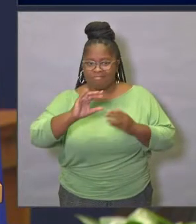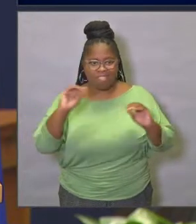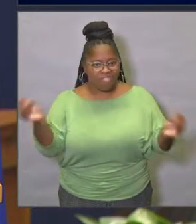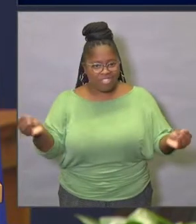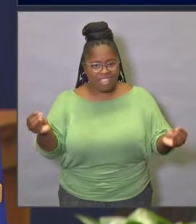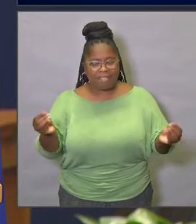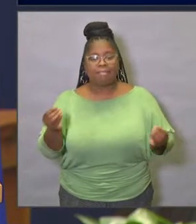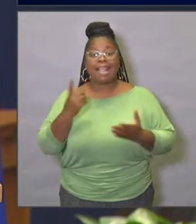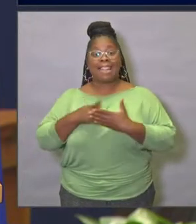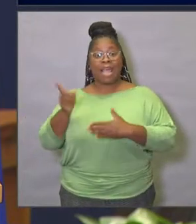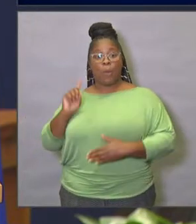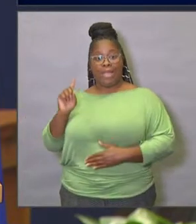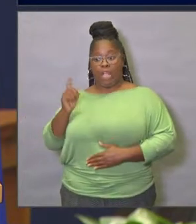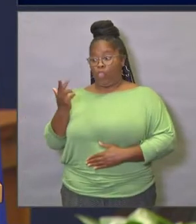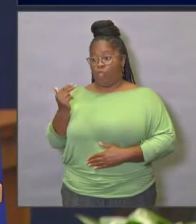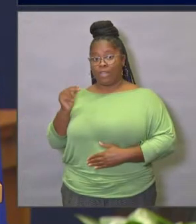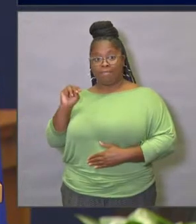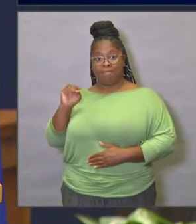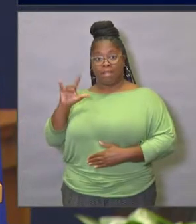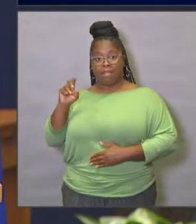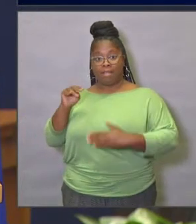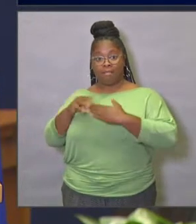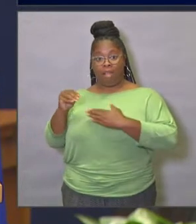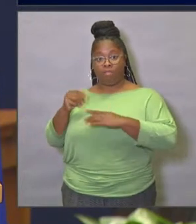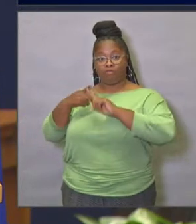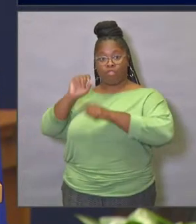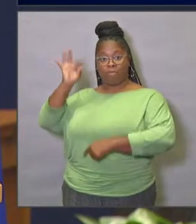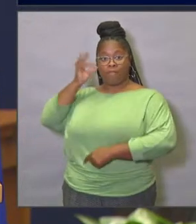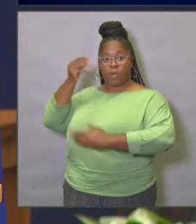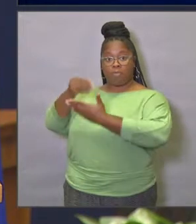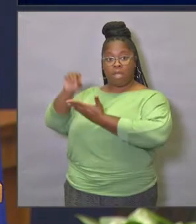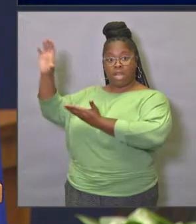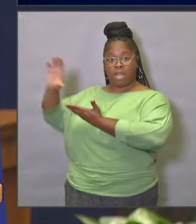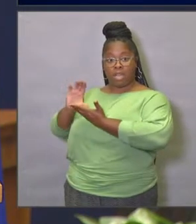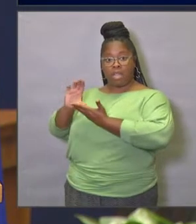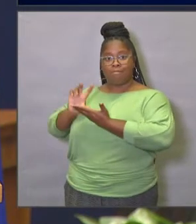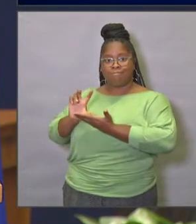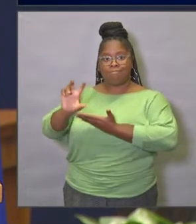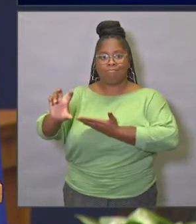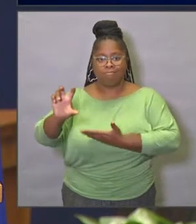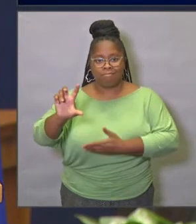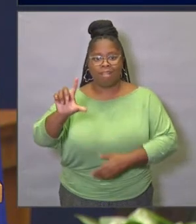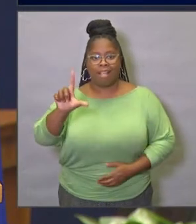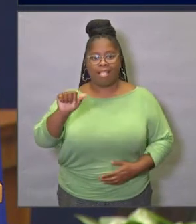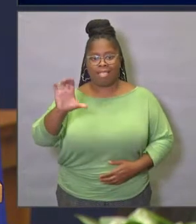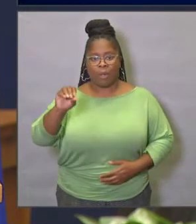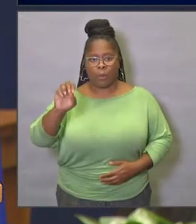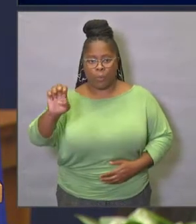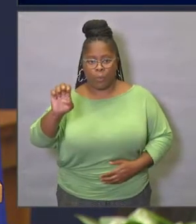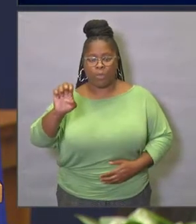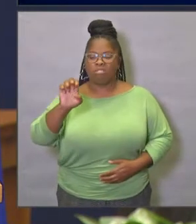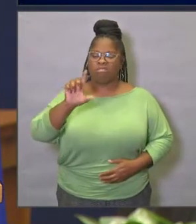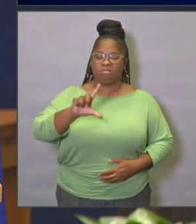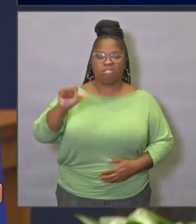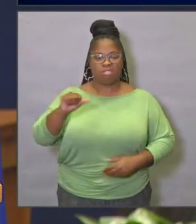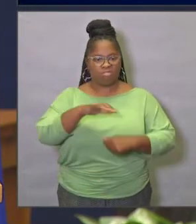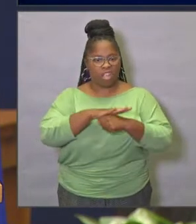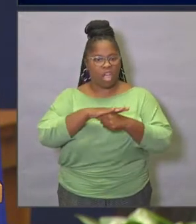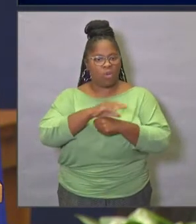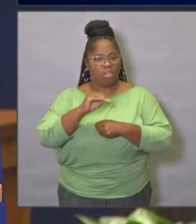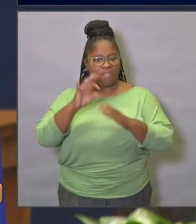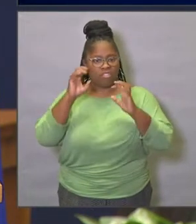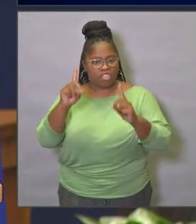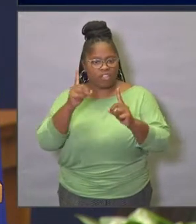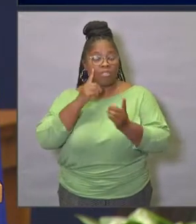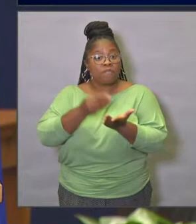million in federal coronavirus relief funding to the Los Angeles County Office of Education to purchase much-needed computers and